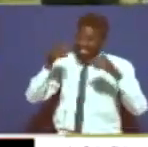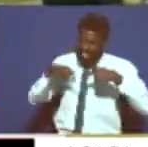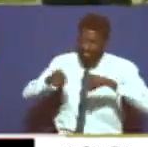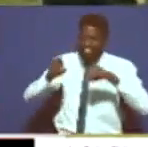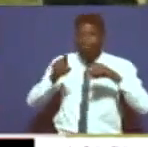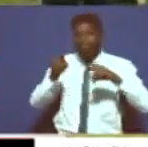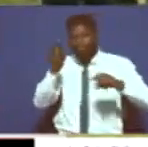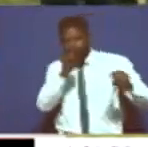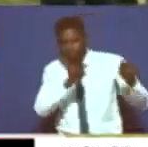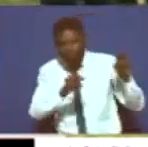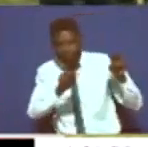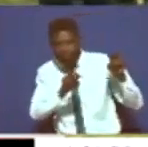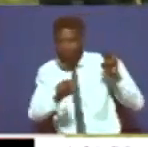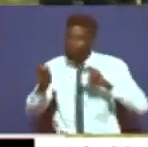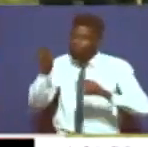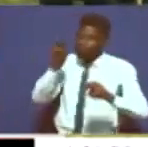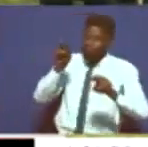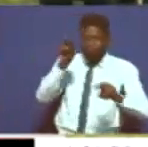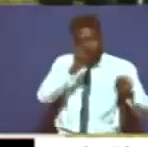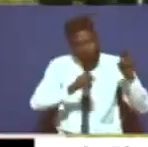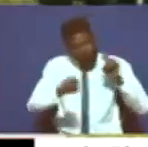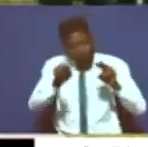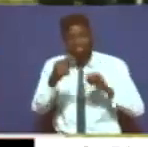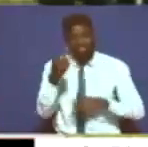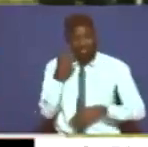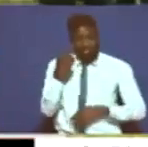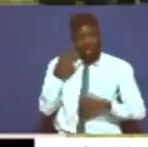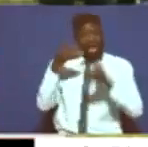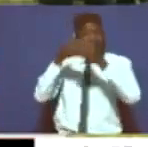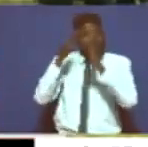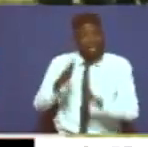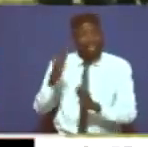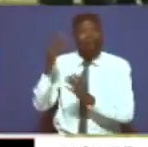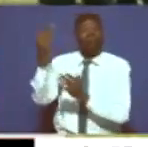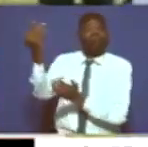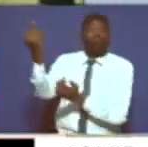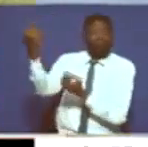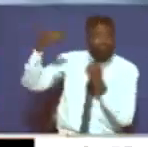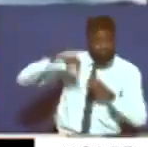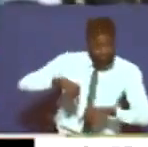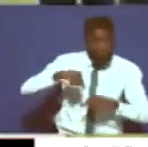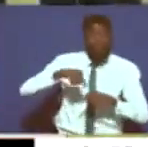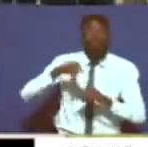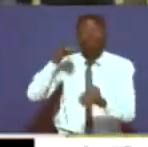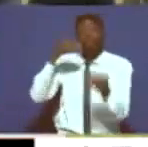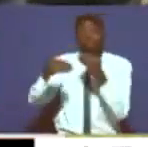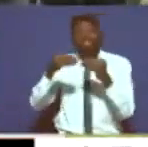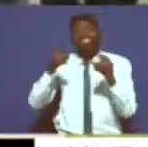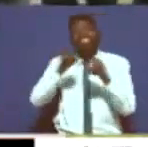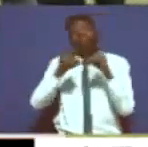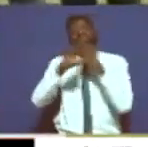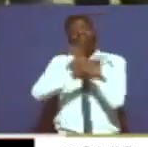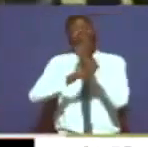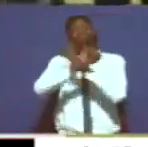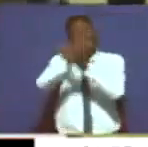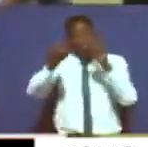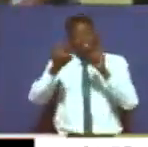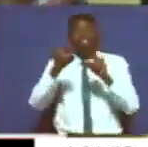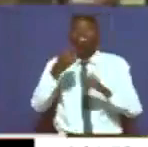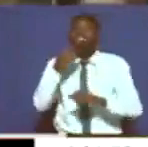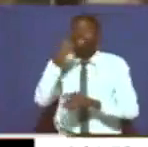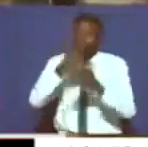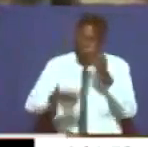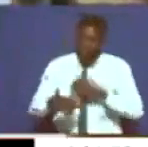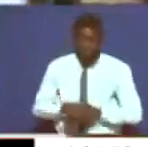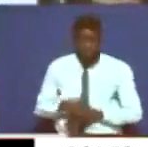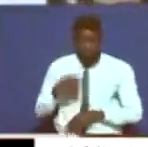actually what is it that these leaders will be coming here in Busia and of course all parts of the country to say. And I'll just pull one of the locals here so